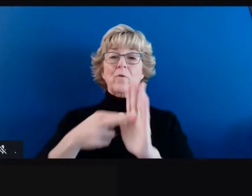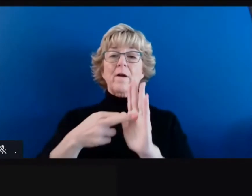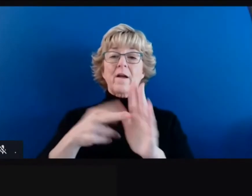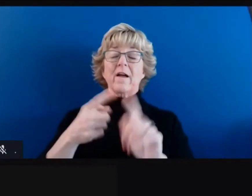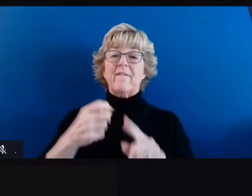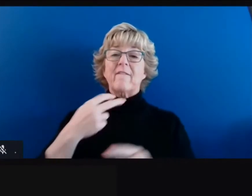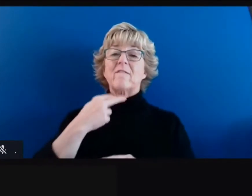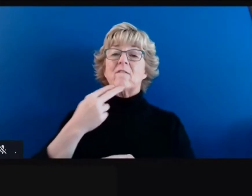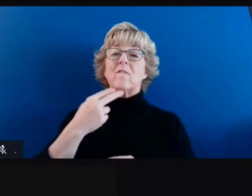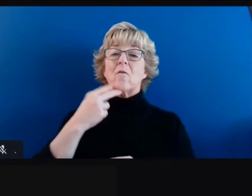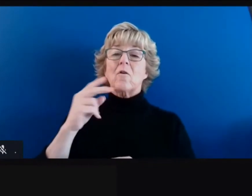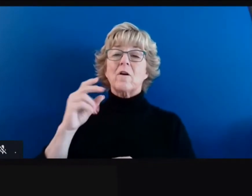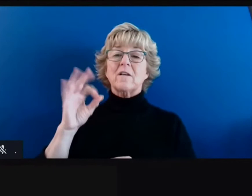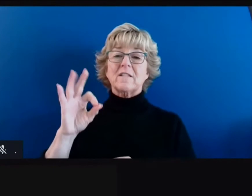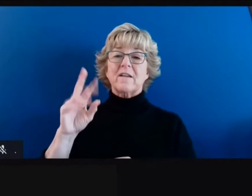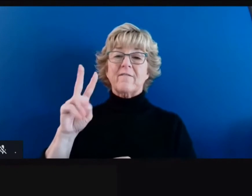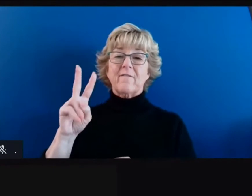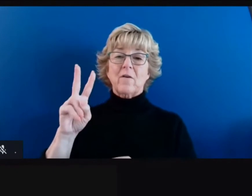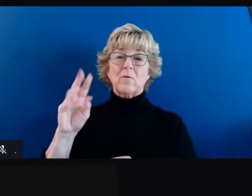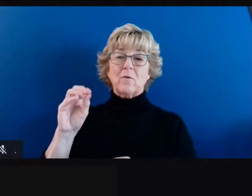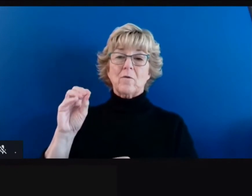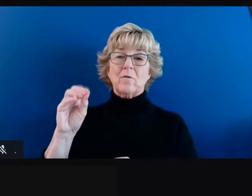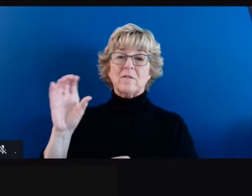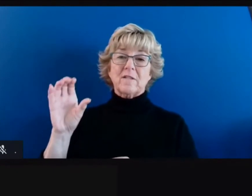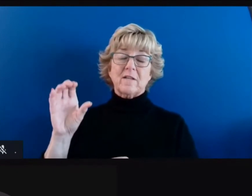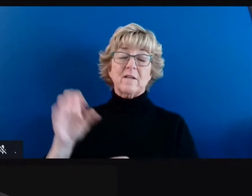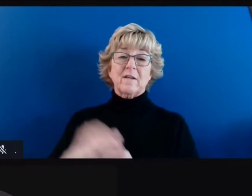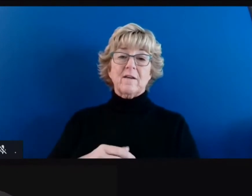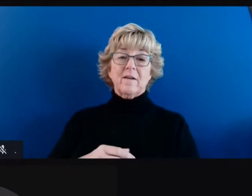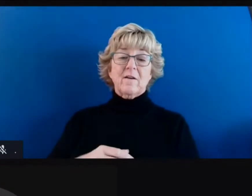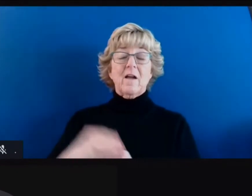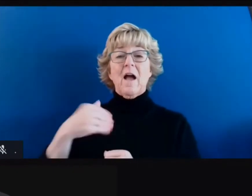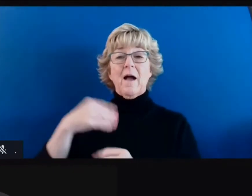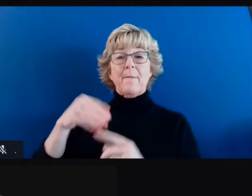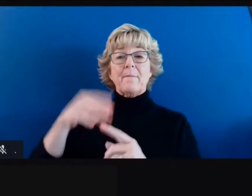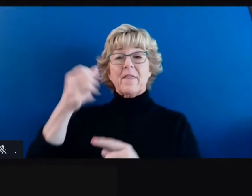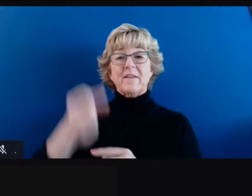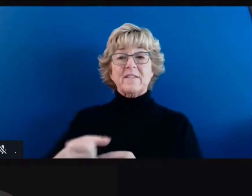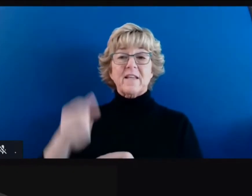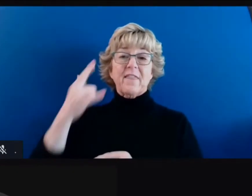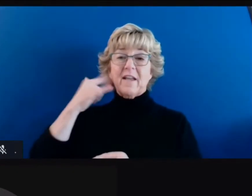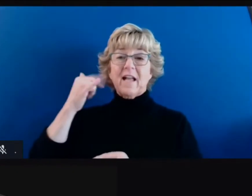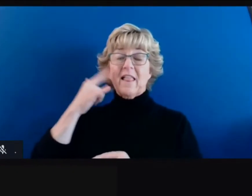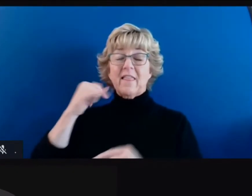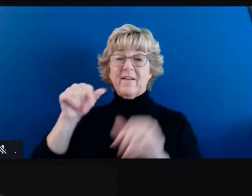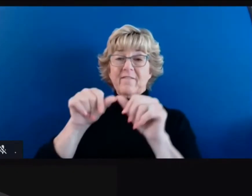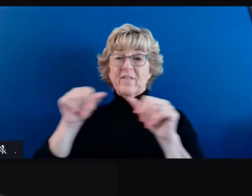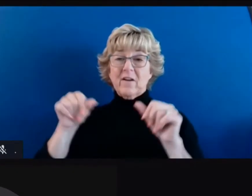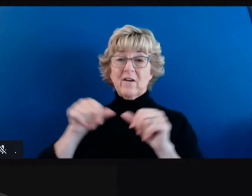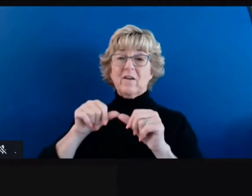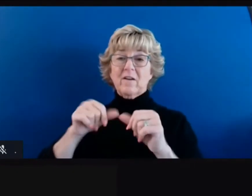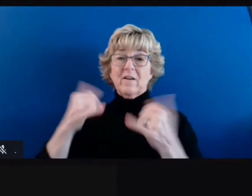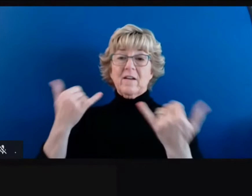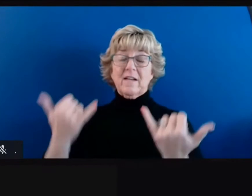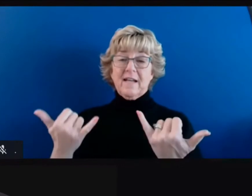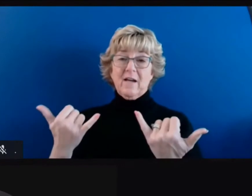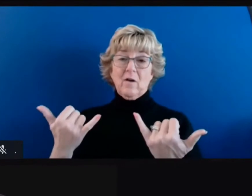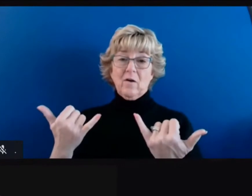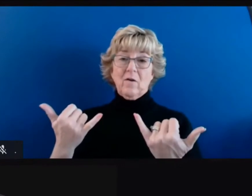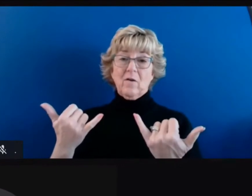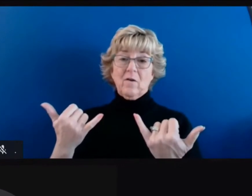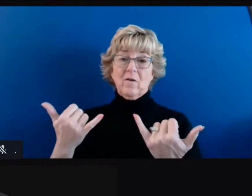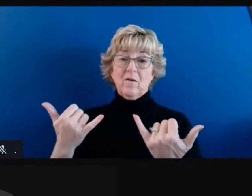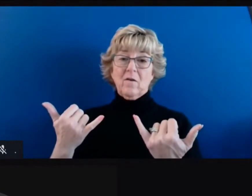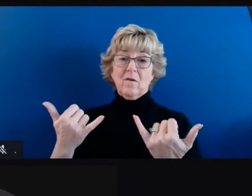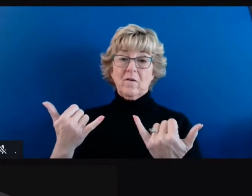Hi, Dr. Ghaly. Thanks for taking our questions. Mine's kind of specific to the Southern California region. now that the state's kind of had, some